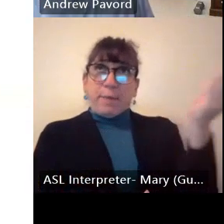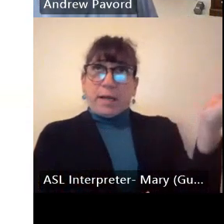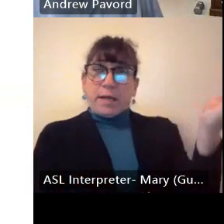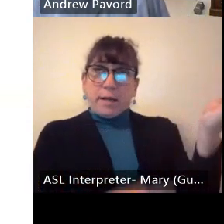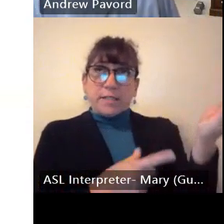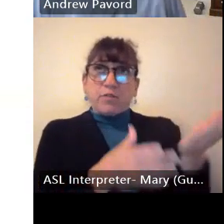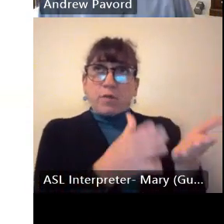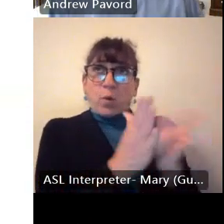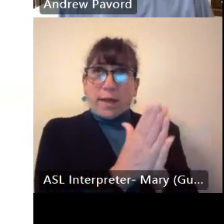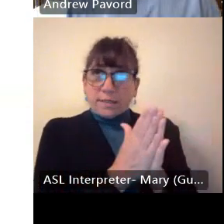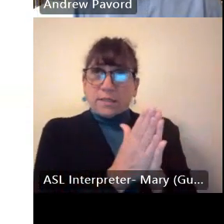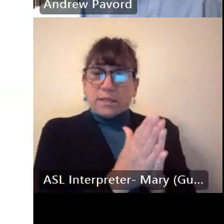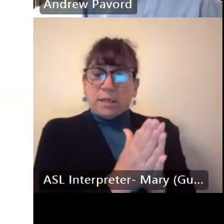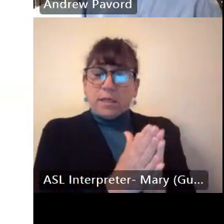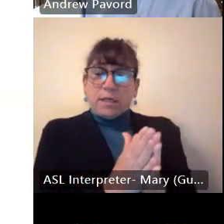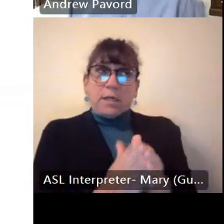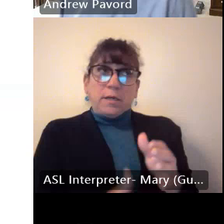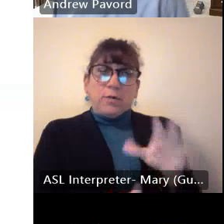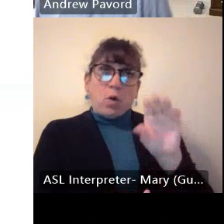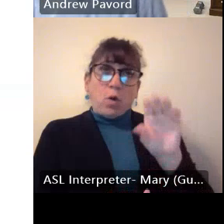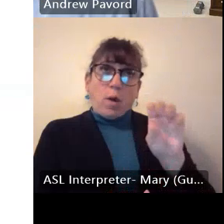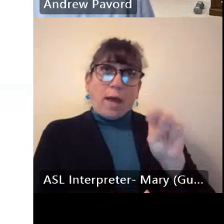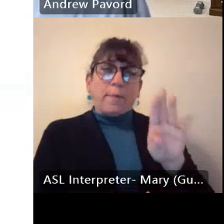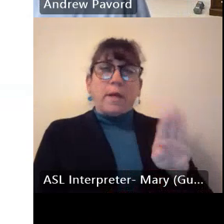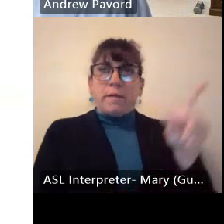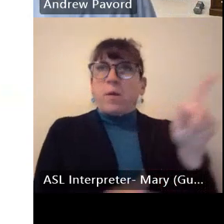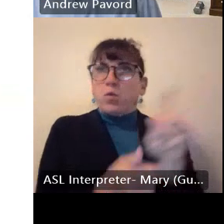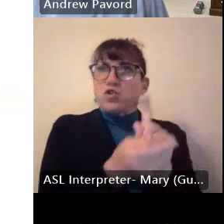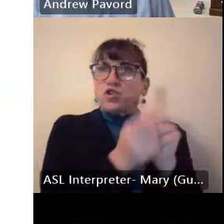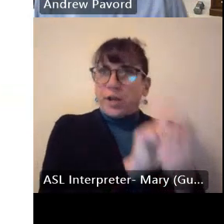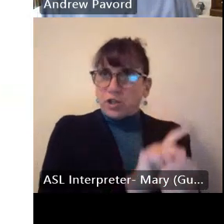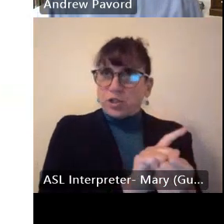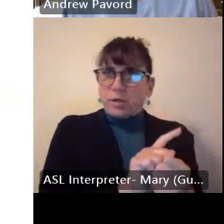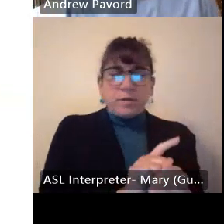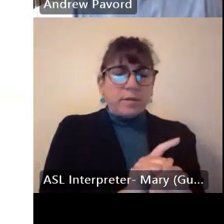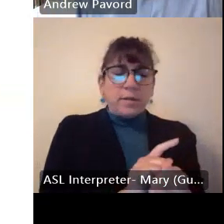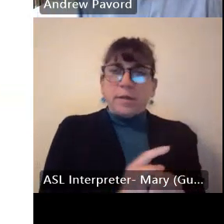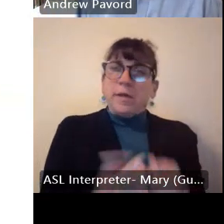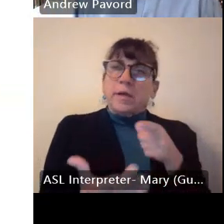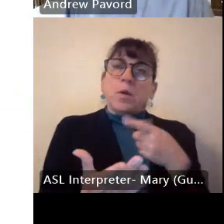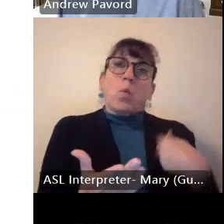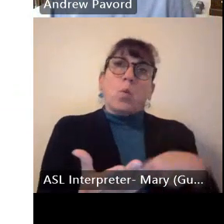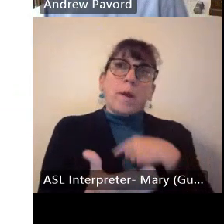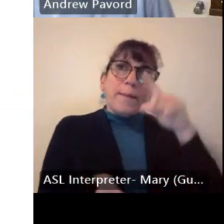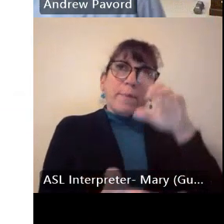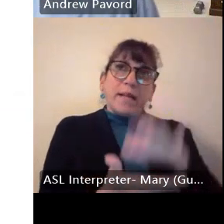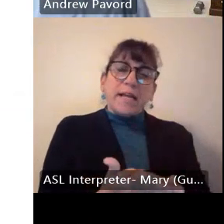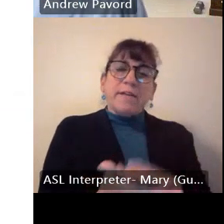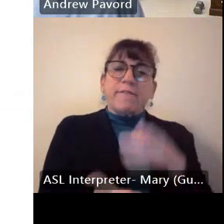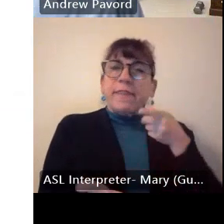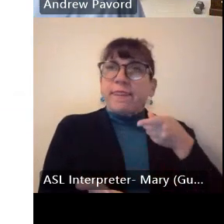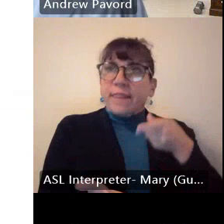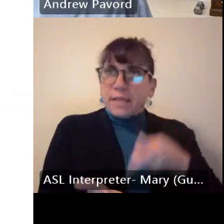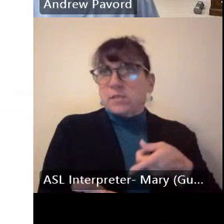request to OMB, OMB will change that. They will say, this is what we believe the